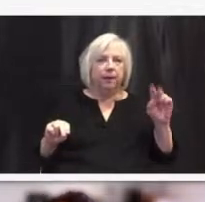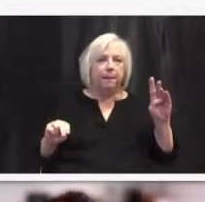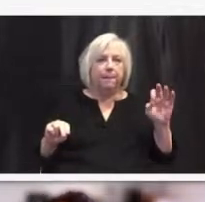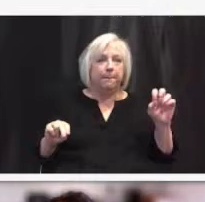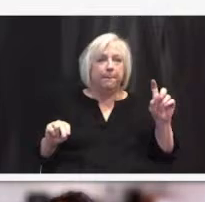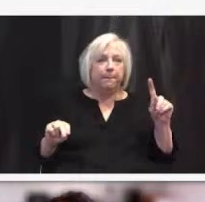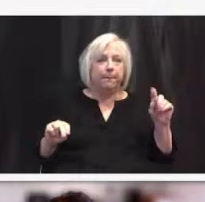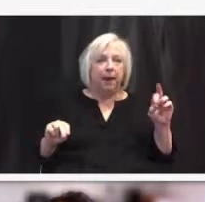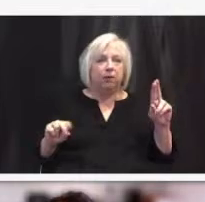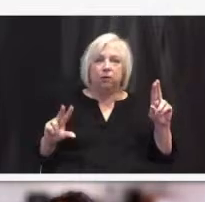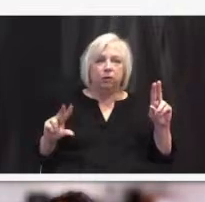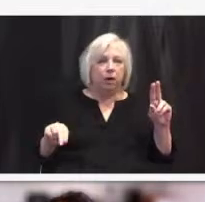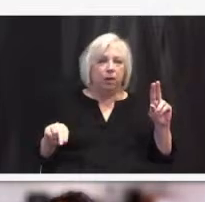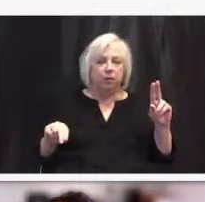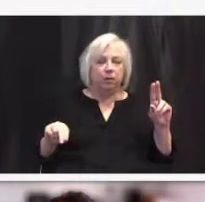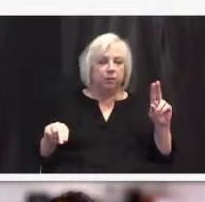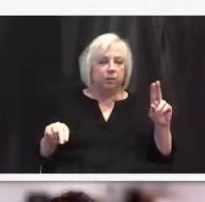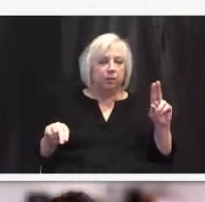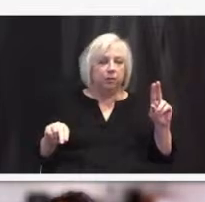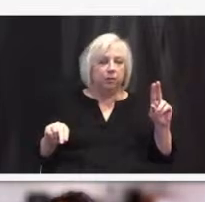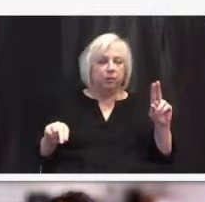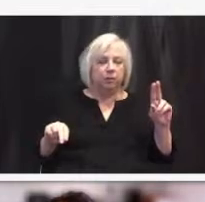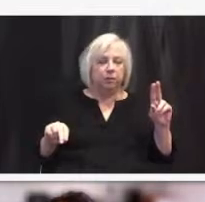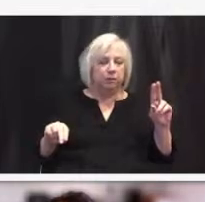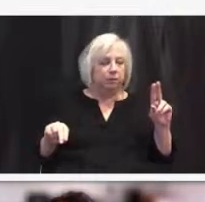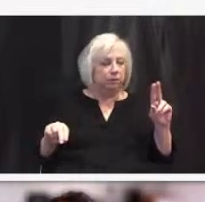Baxter, No.